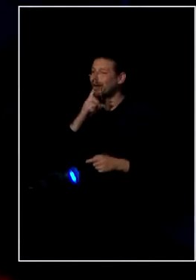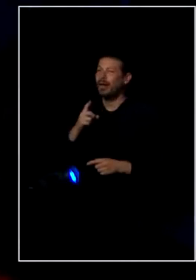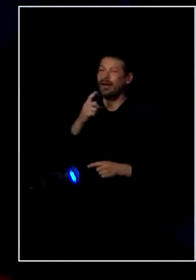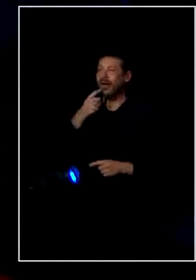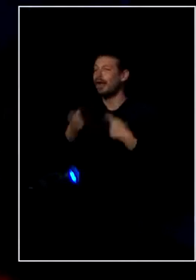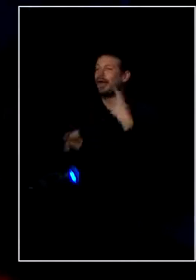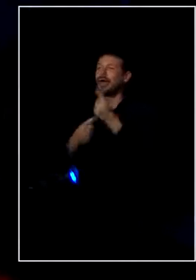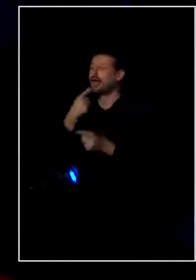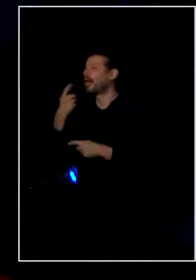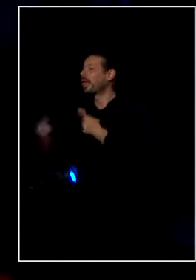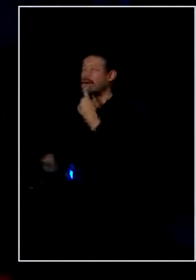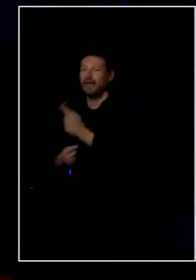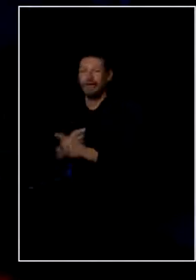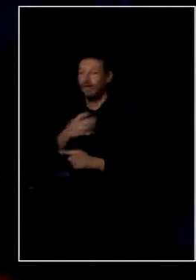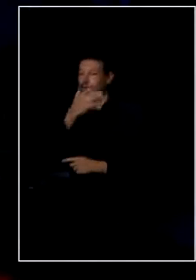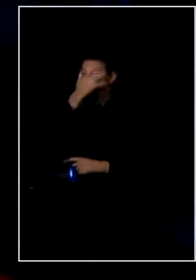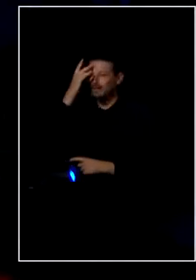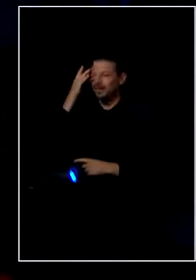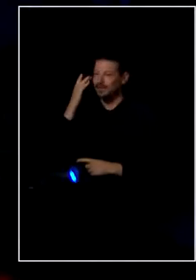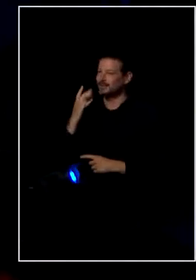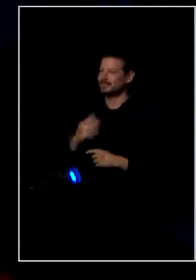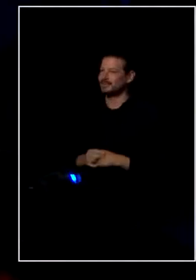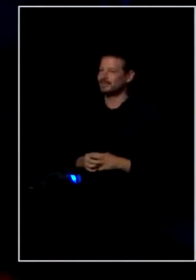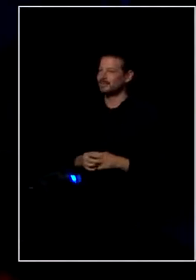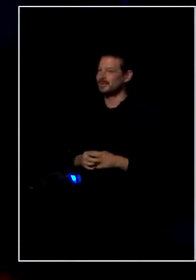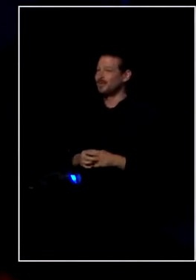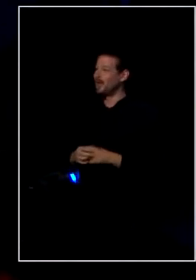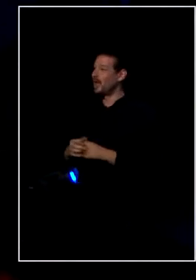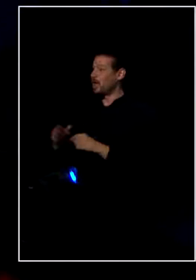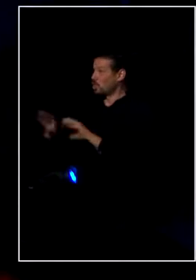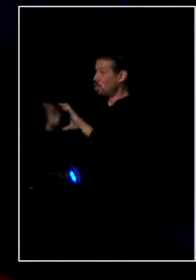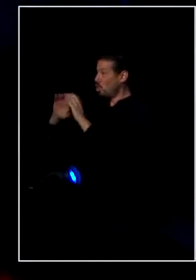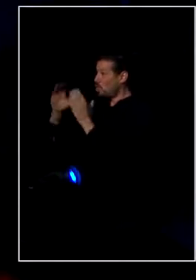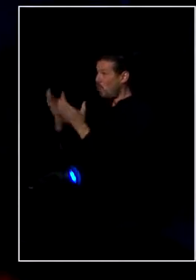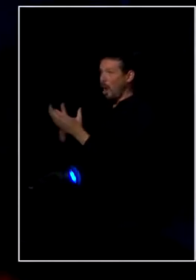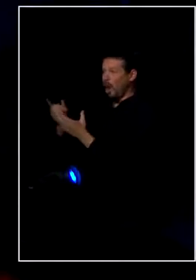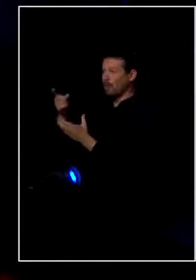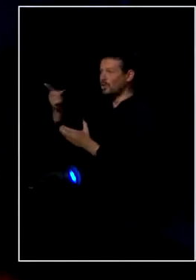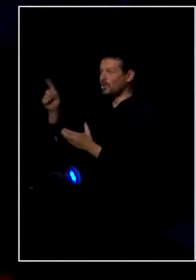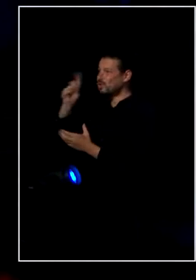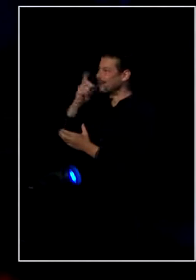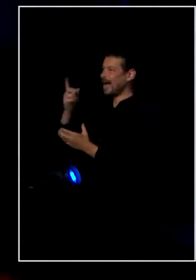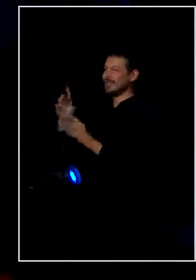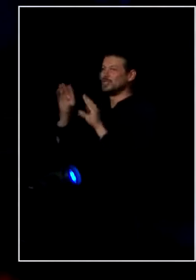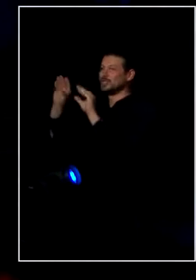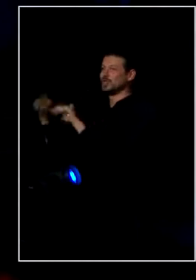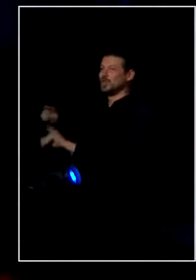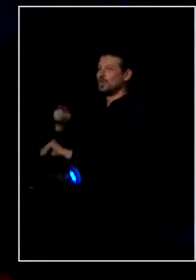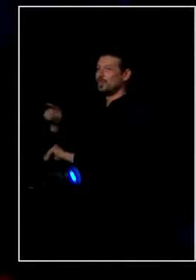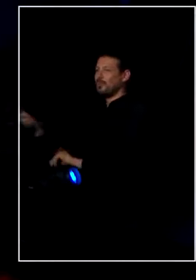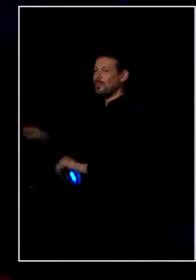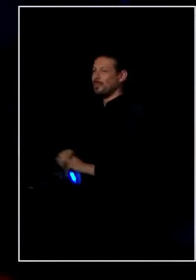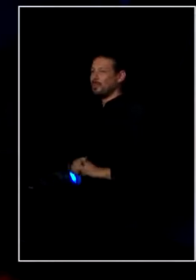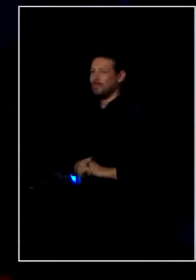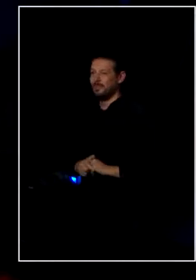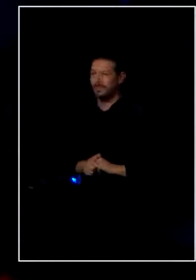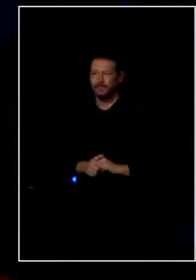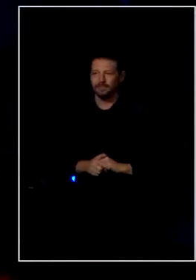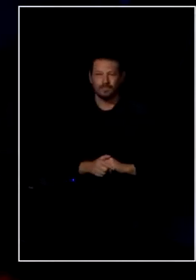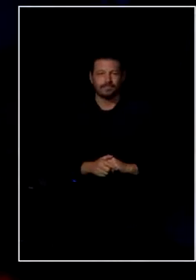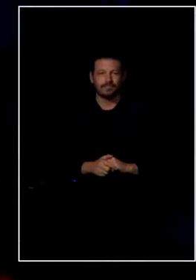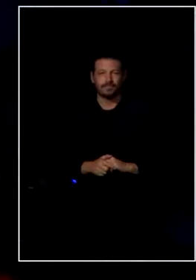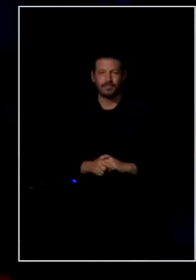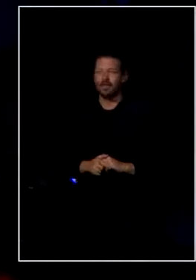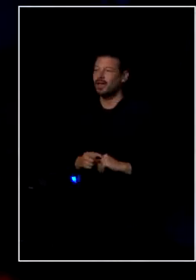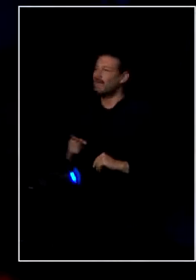stop the entire world from suddenly just having an epiphany, every individual that you ever come